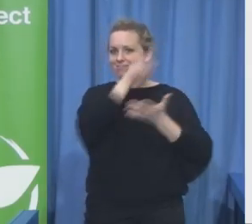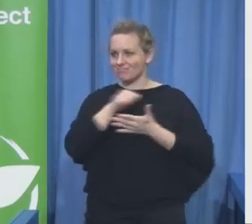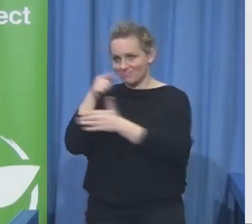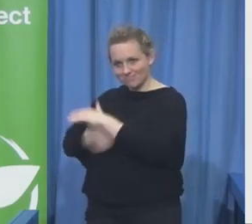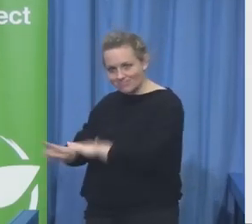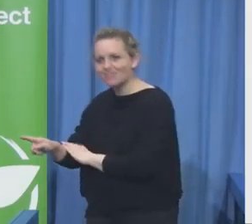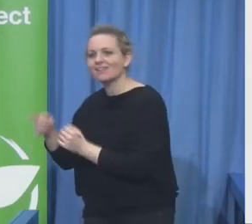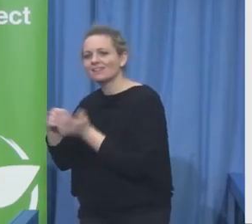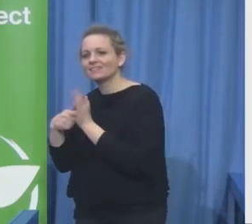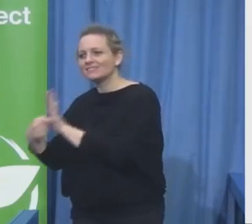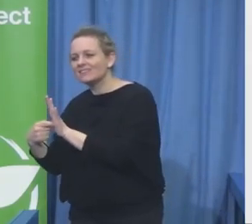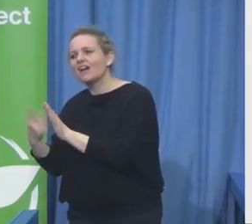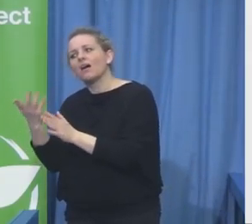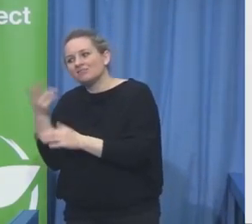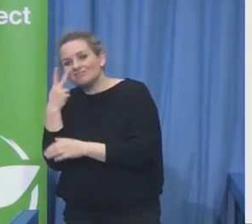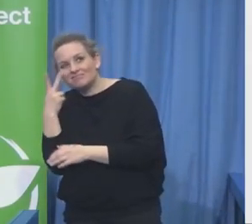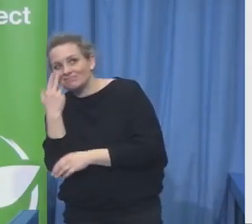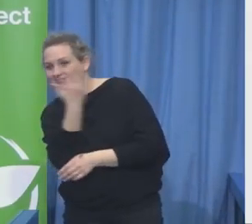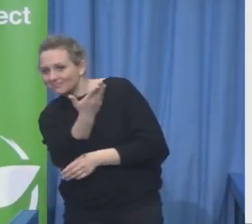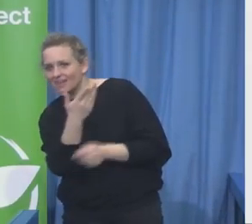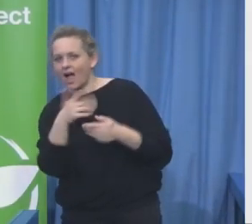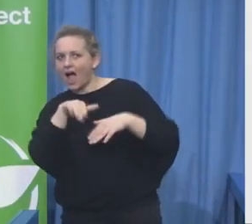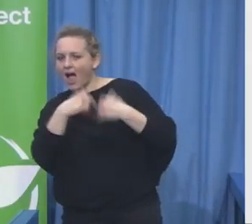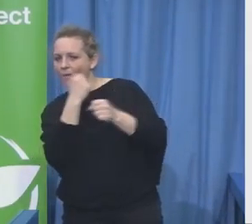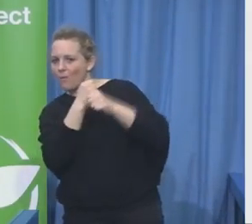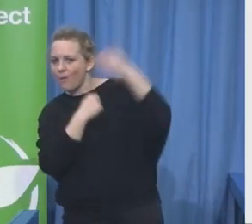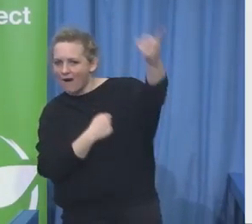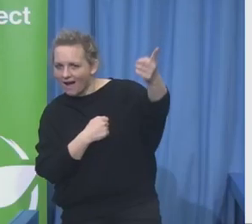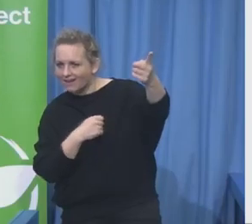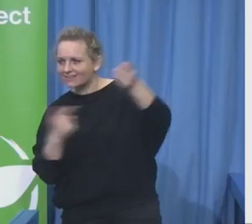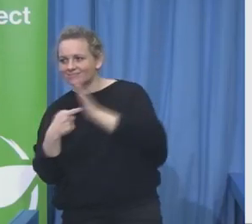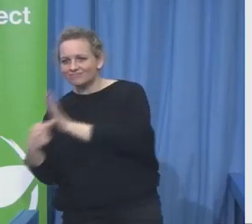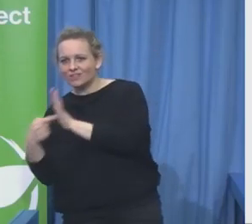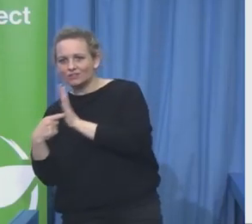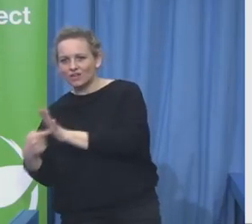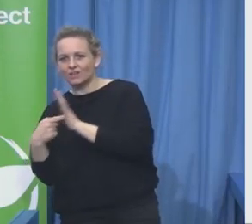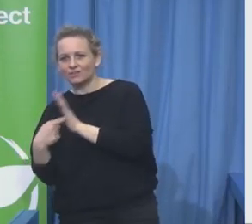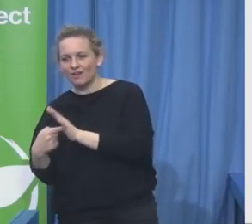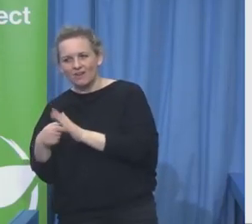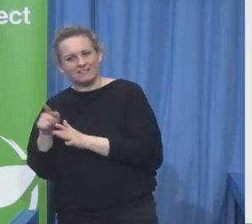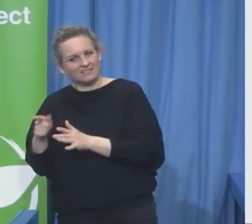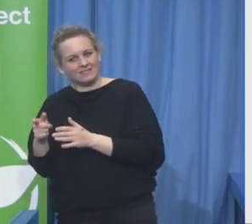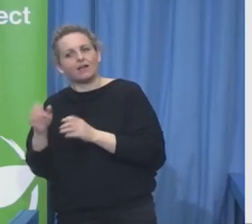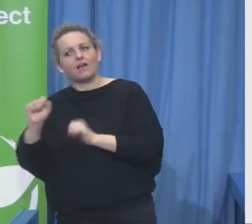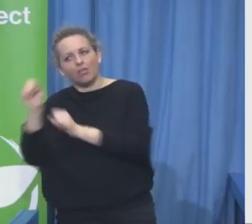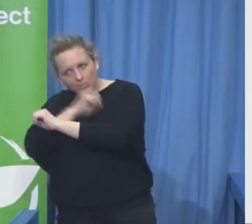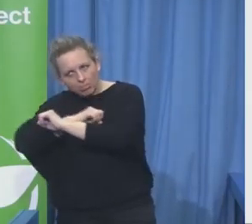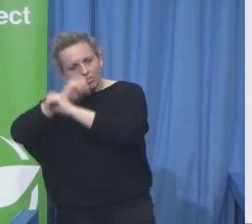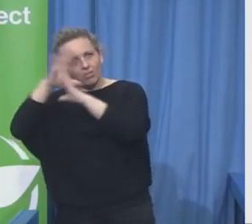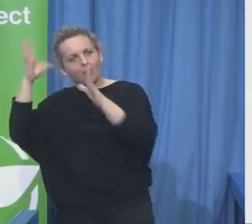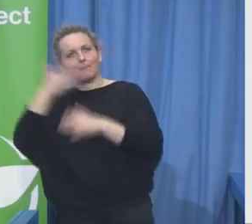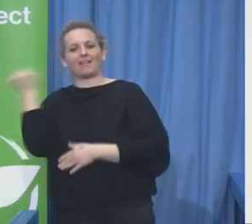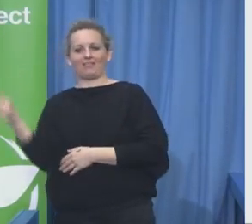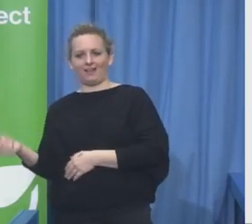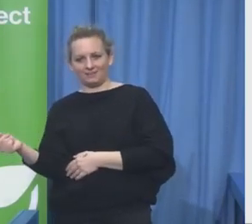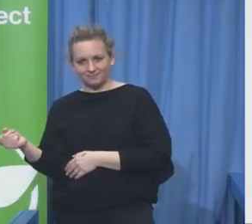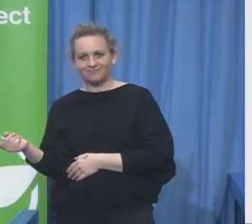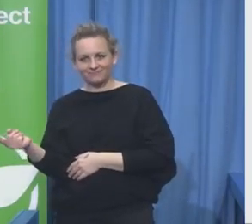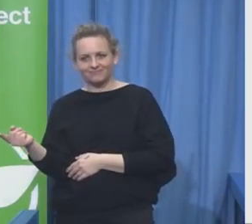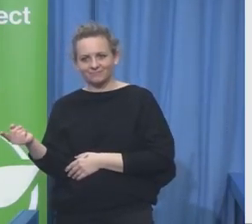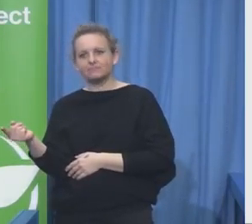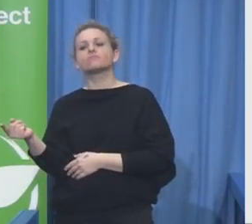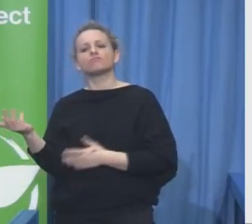those practices need to be and the order in which you do them. Because in most countries that have quotas today, we're running to